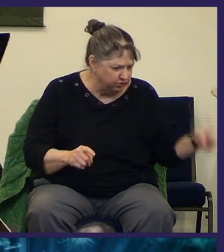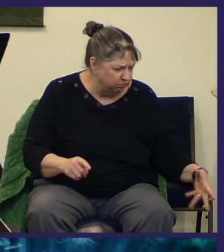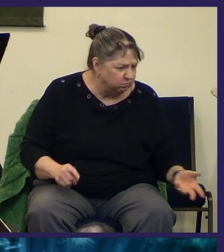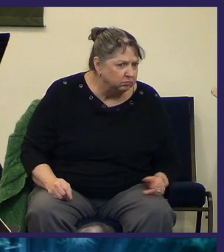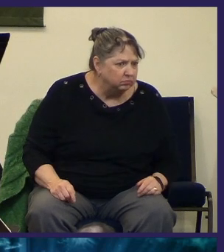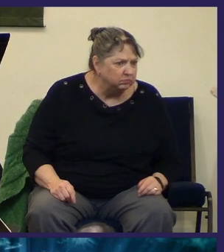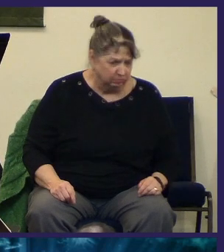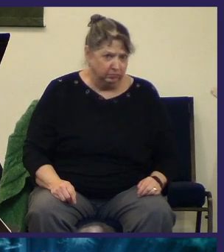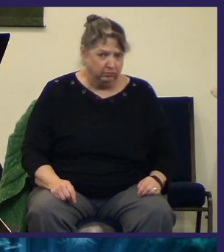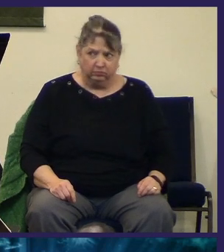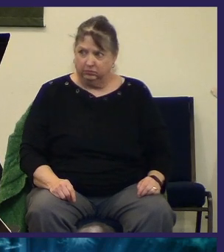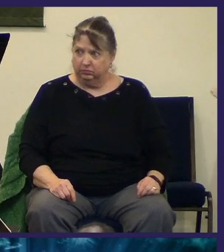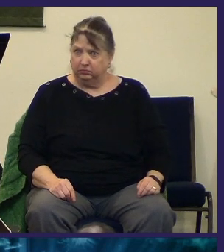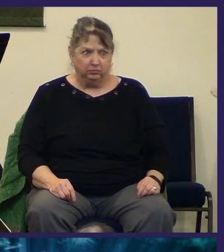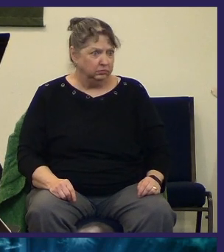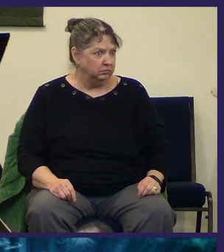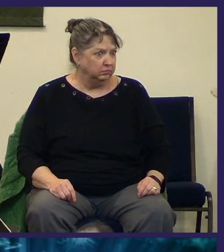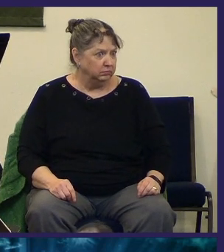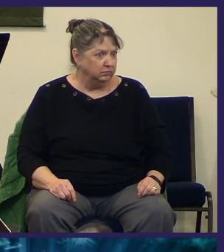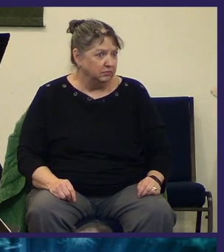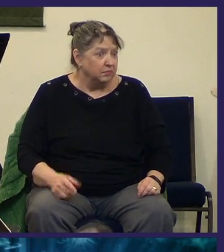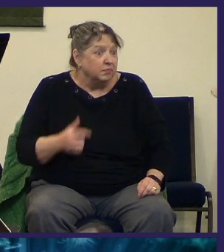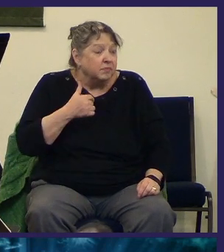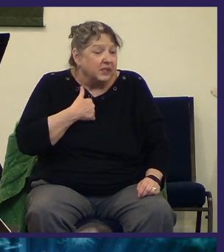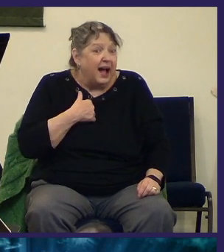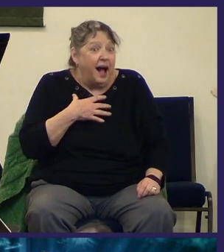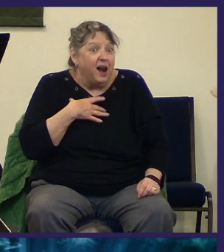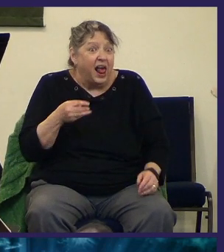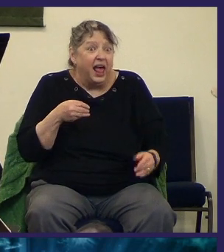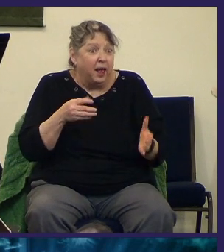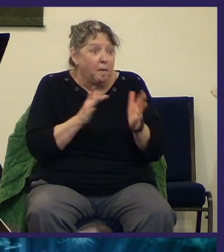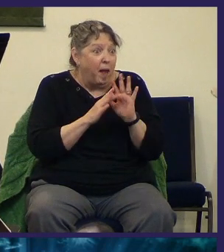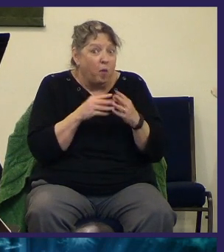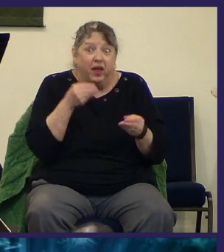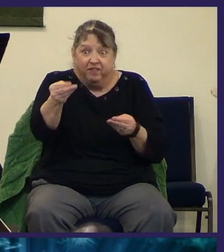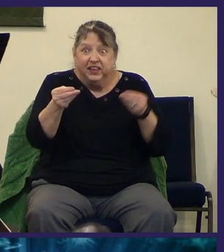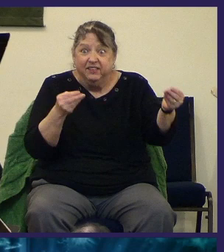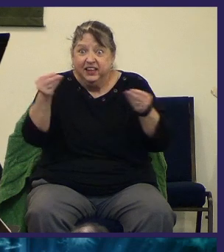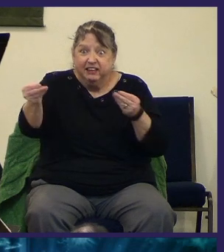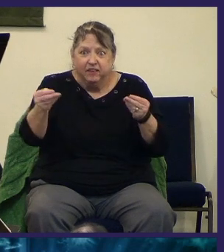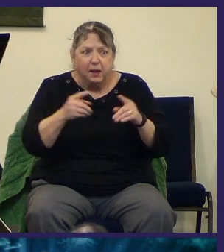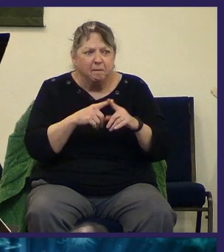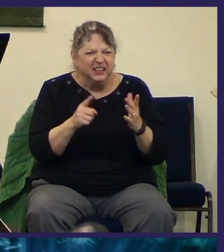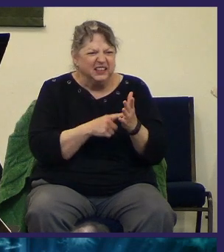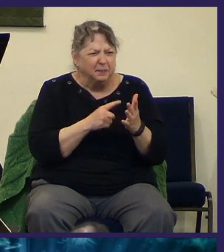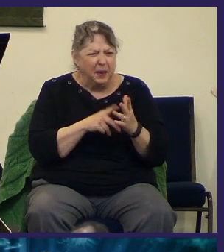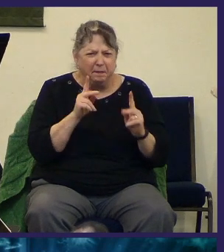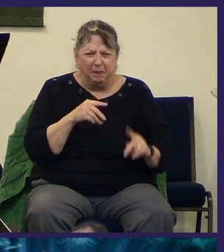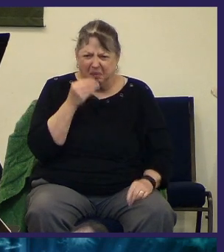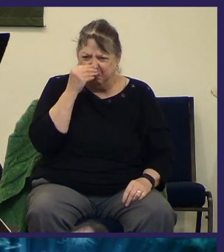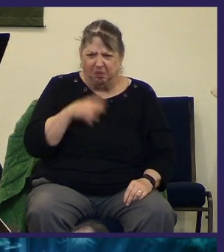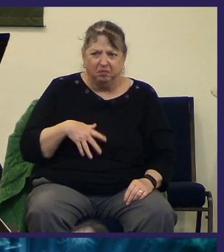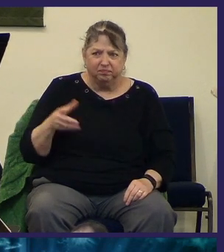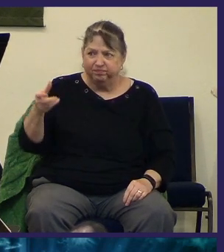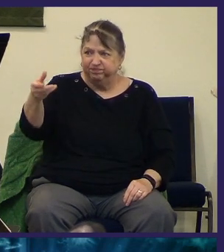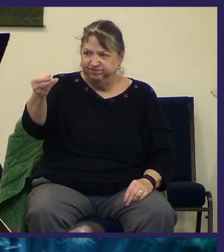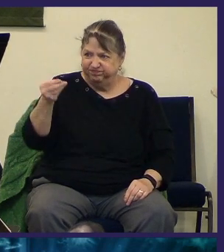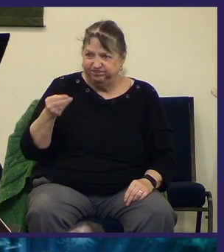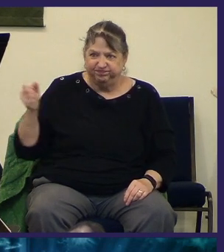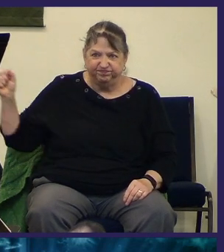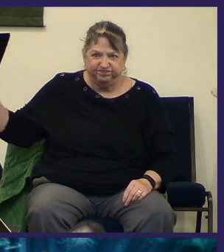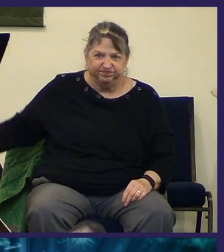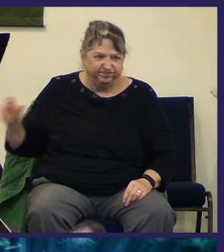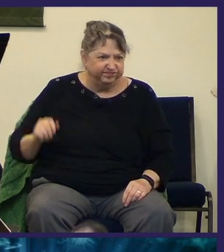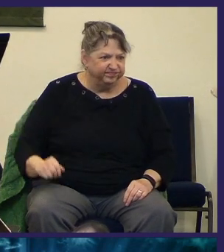every new testament that's handed out but sometimes that's not always the case is it every year the gideons hand out